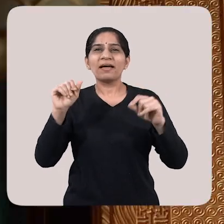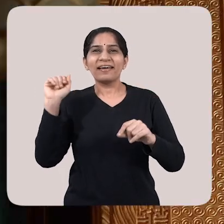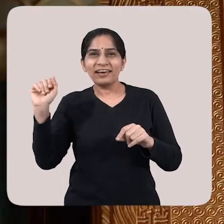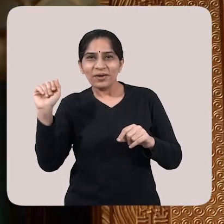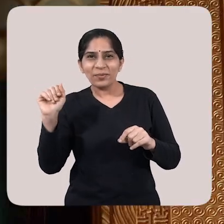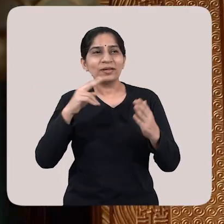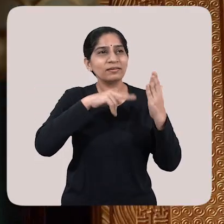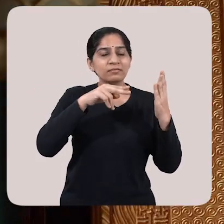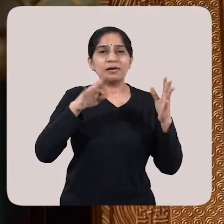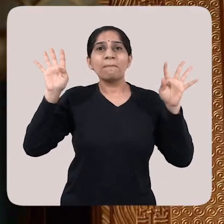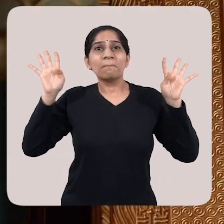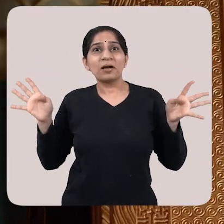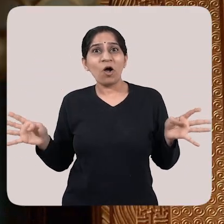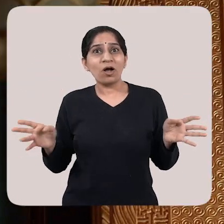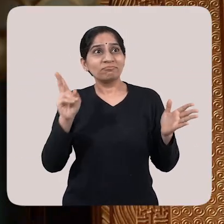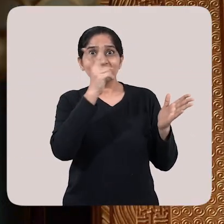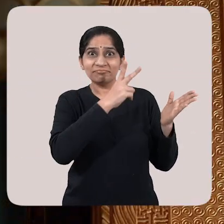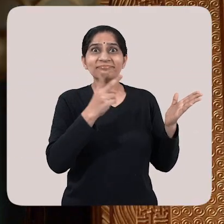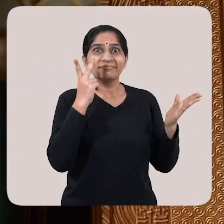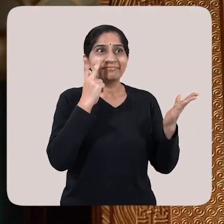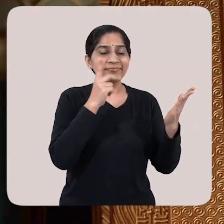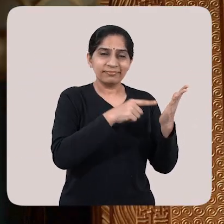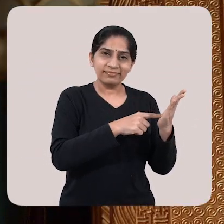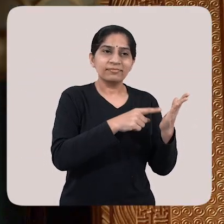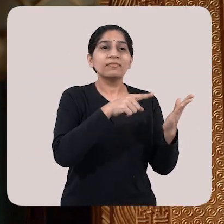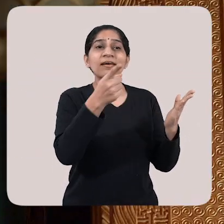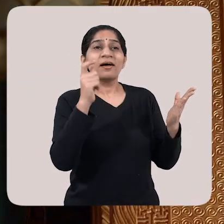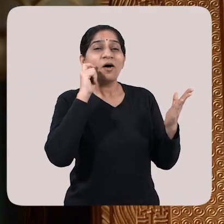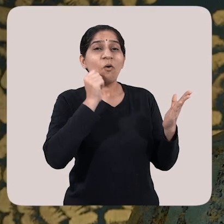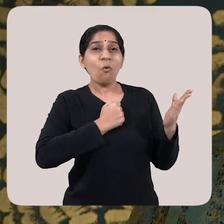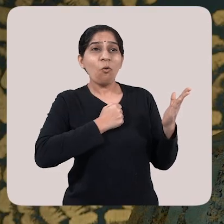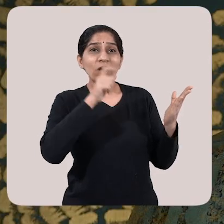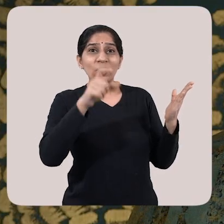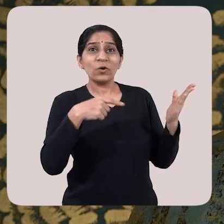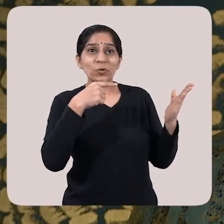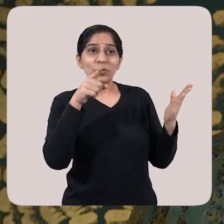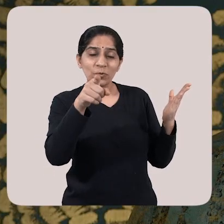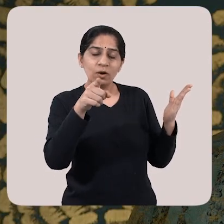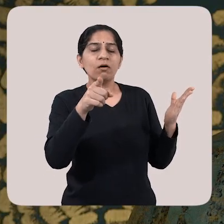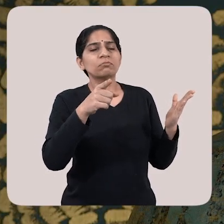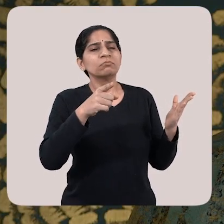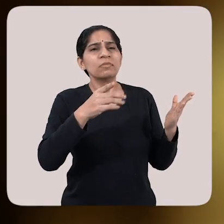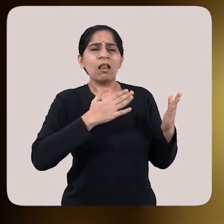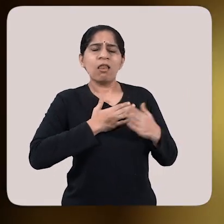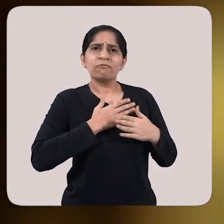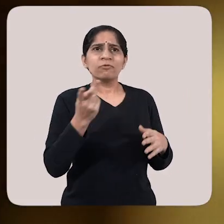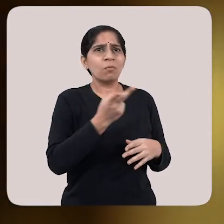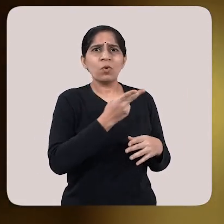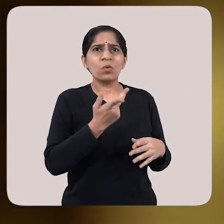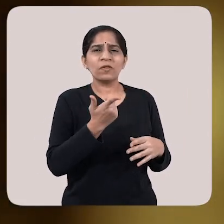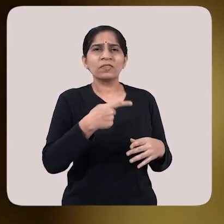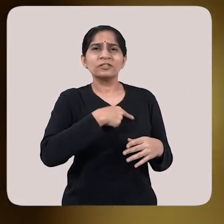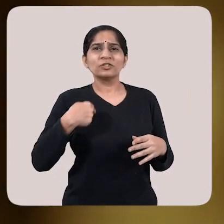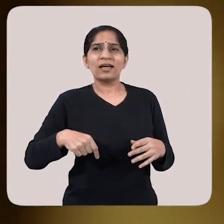Whistler's studio featured works from Japan that included resplendent peacocks, and both he and Leyland were well-known collectors